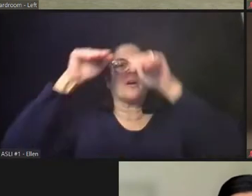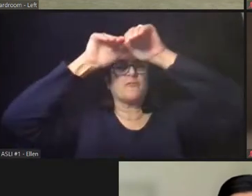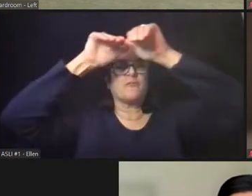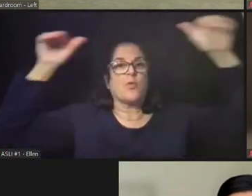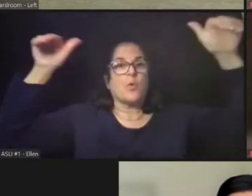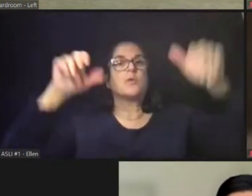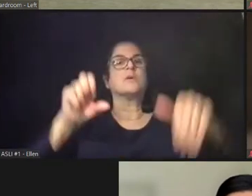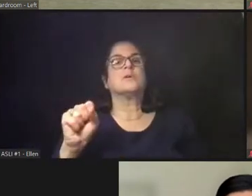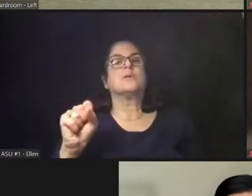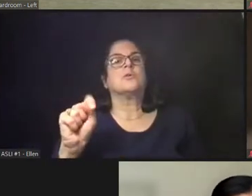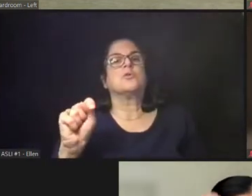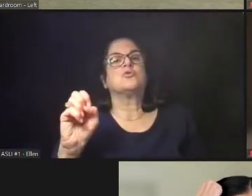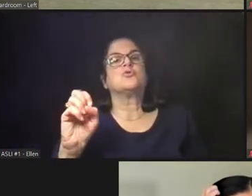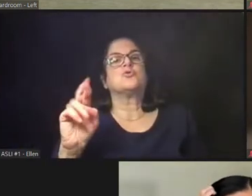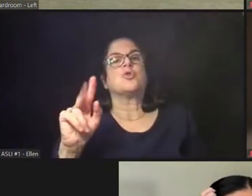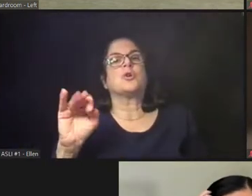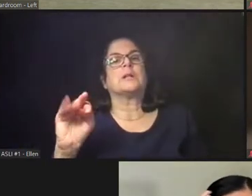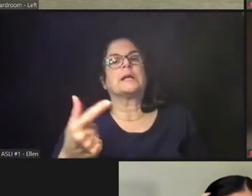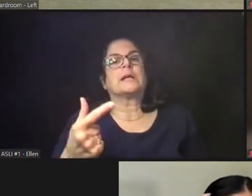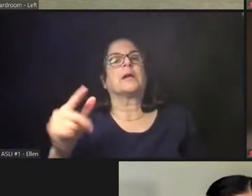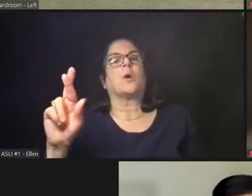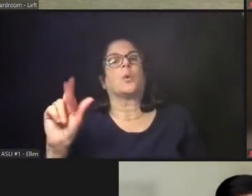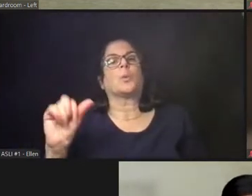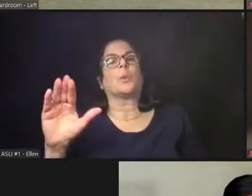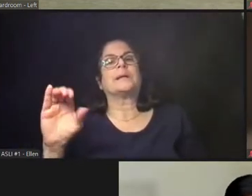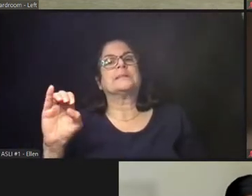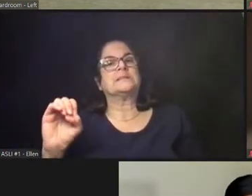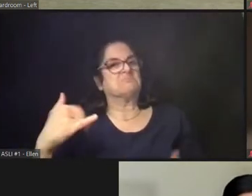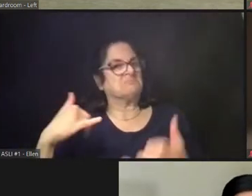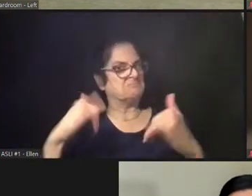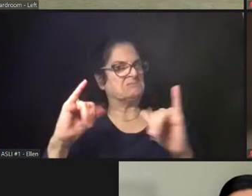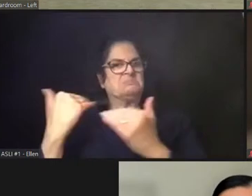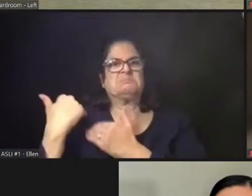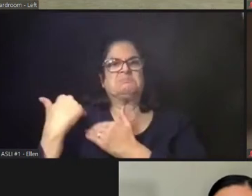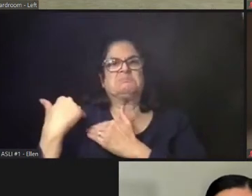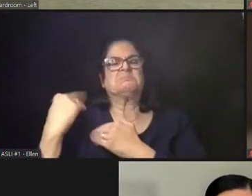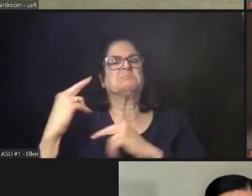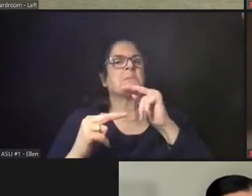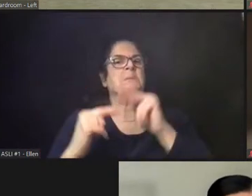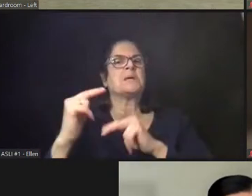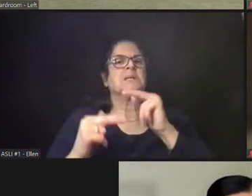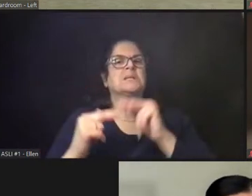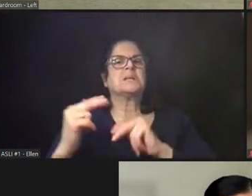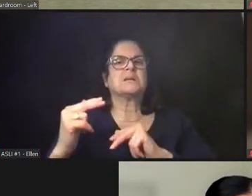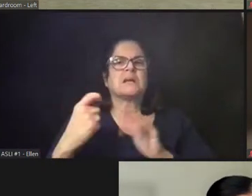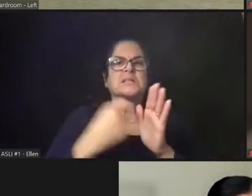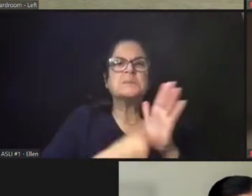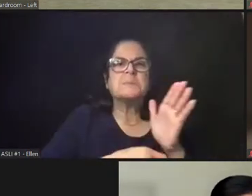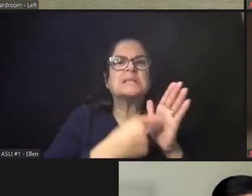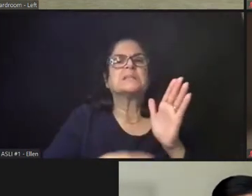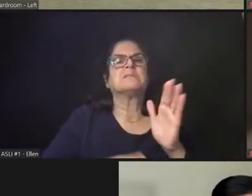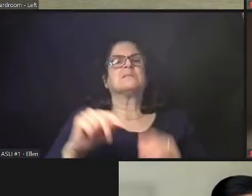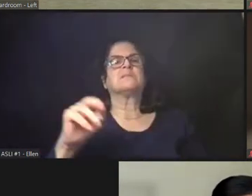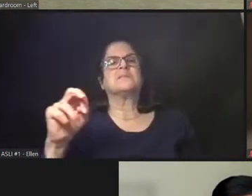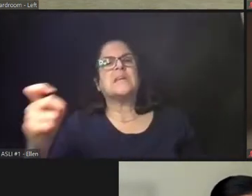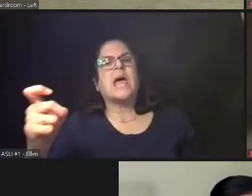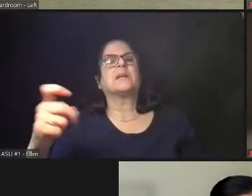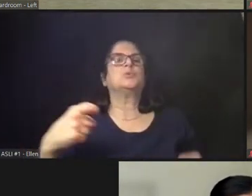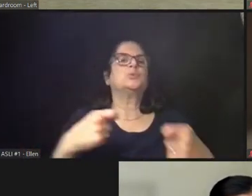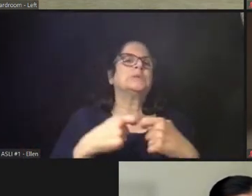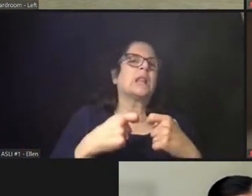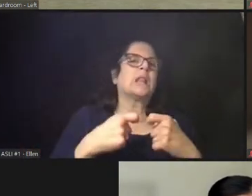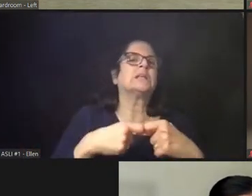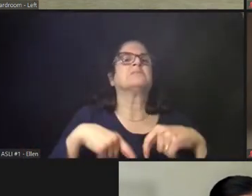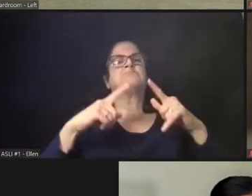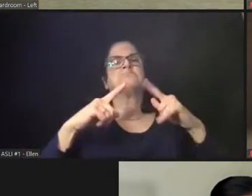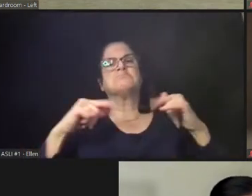forth in the master lease agreement, including its proportionate share of building operating expenses and all applicable taxes and utility fees. Under the